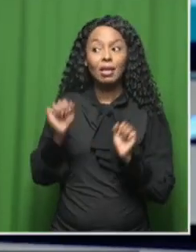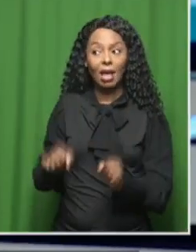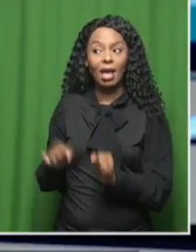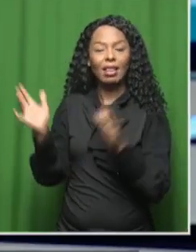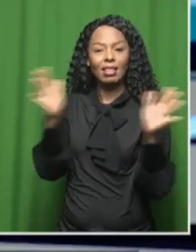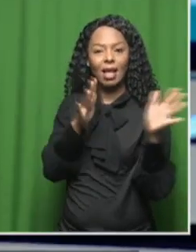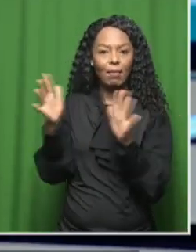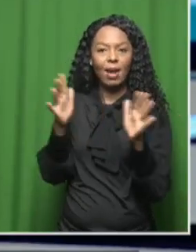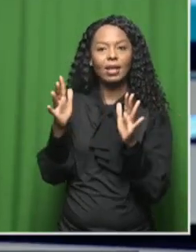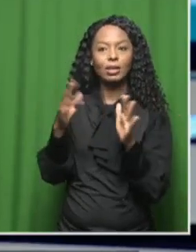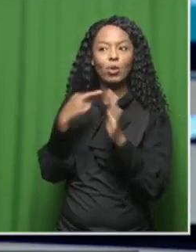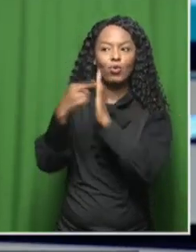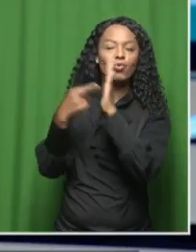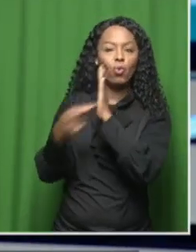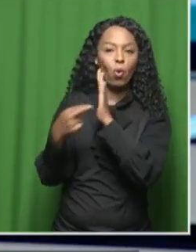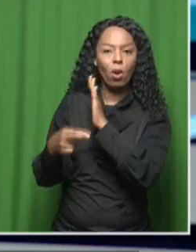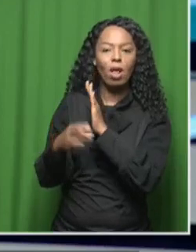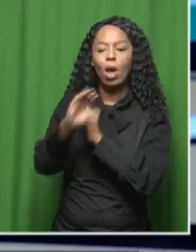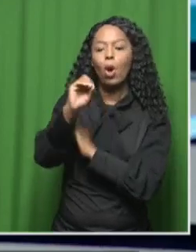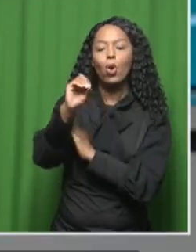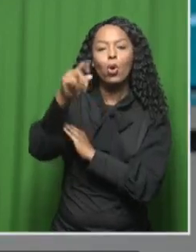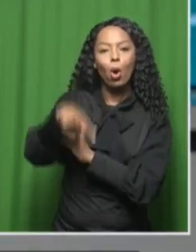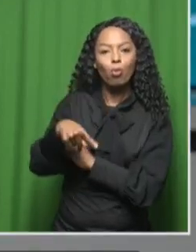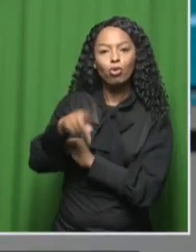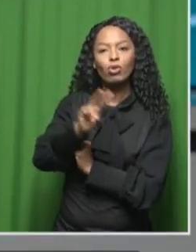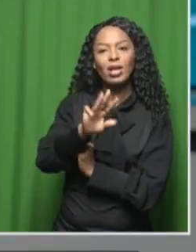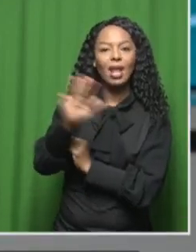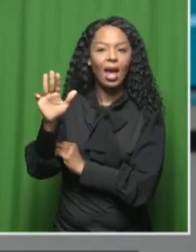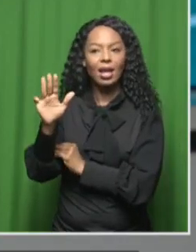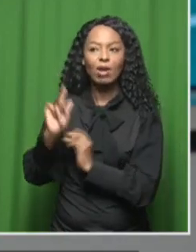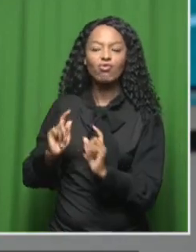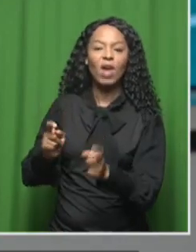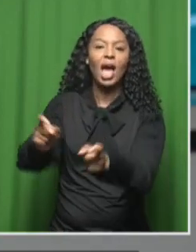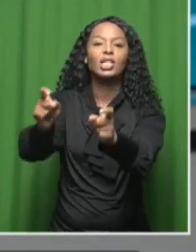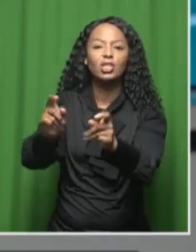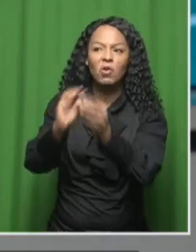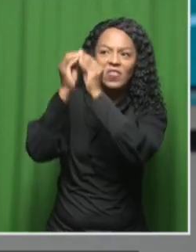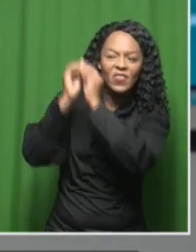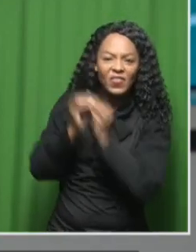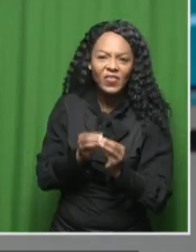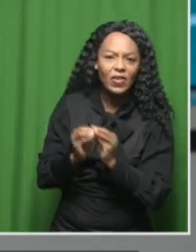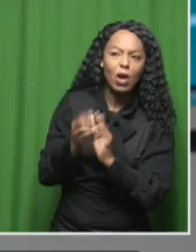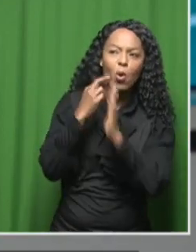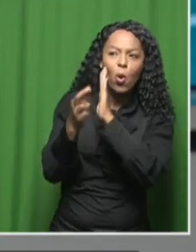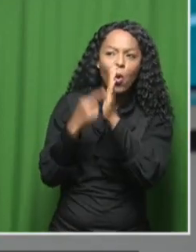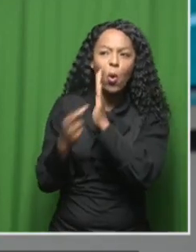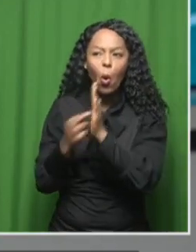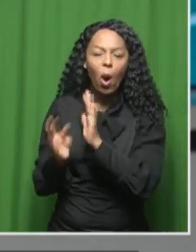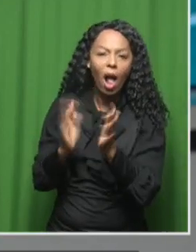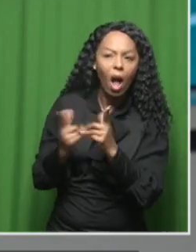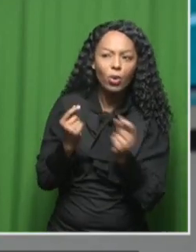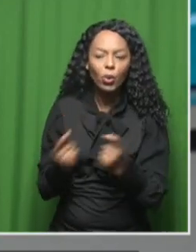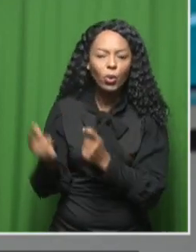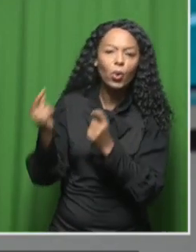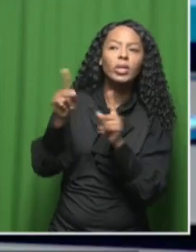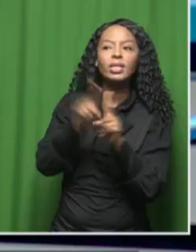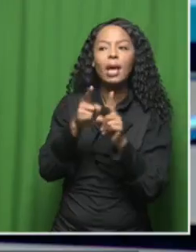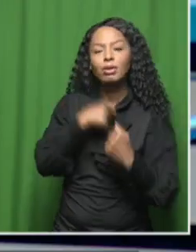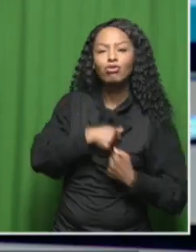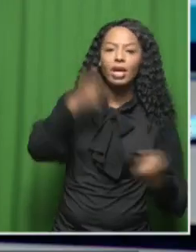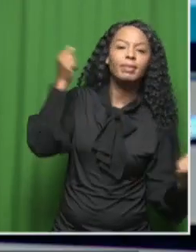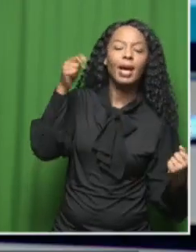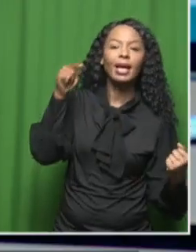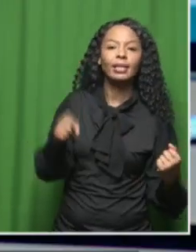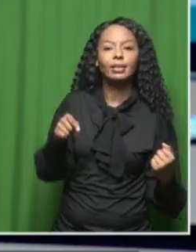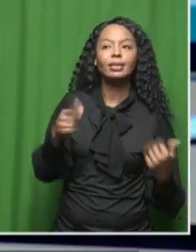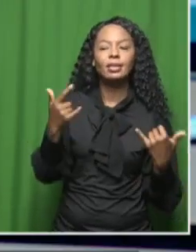day one of COP29 was rushed. This is what they're saying as it sidelines debate and transparency in carbon